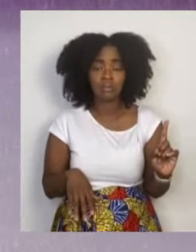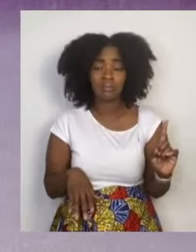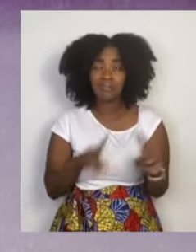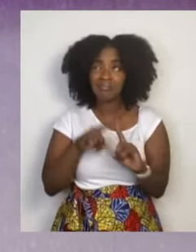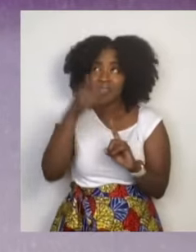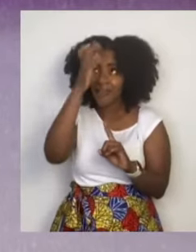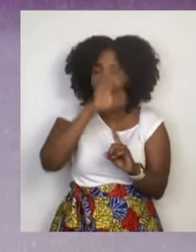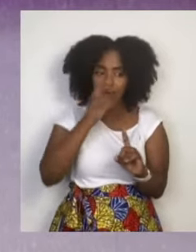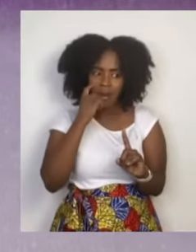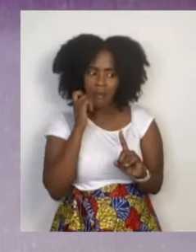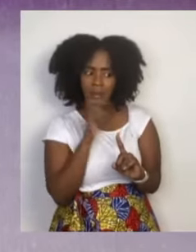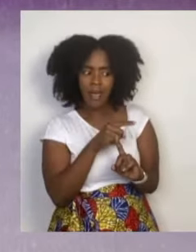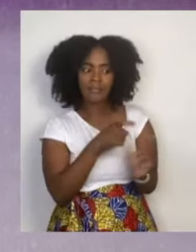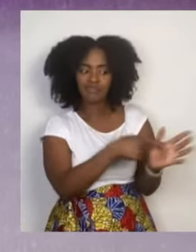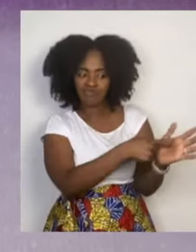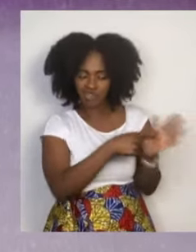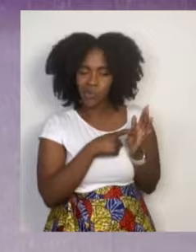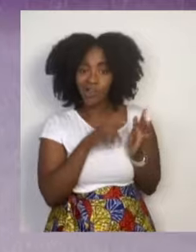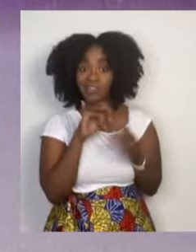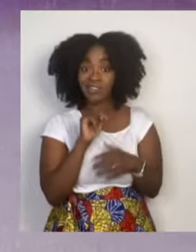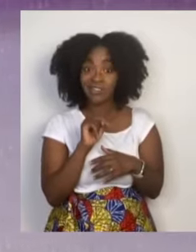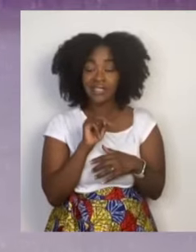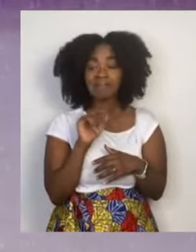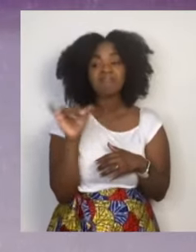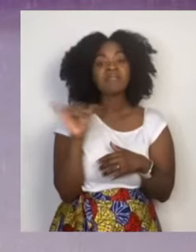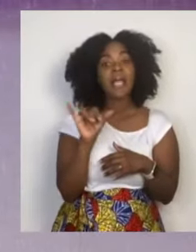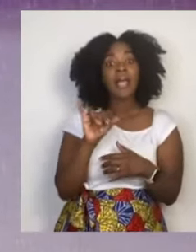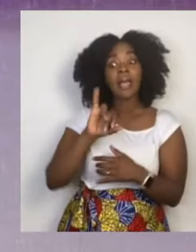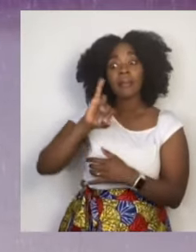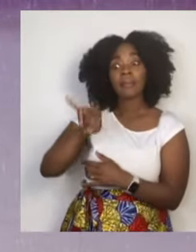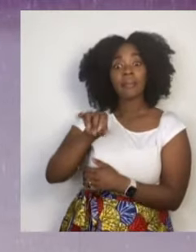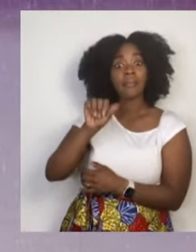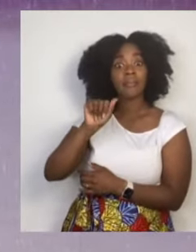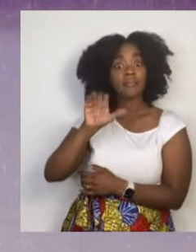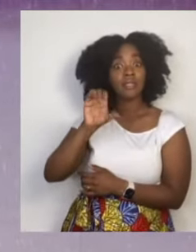Jacob didn't know there was an Israel on the inside of him.